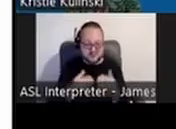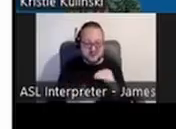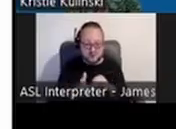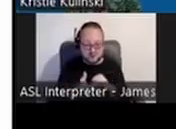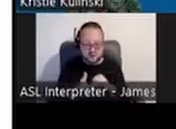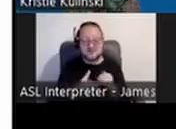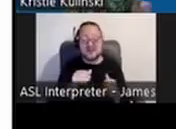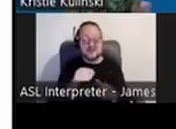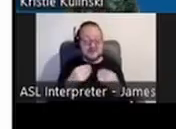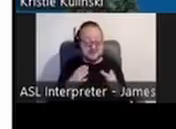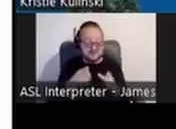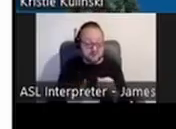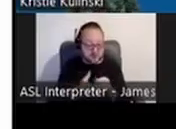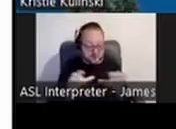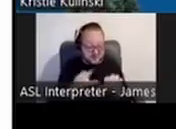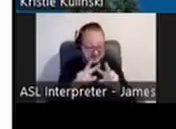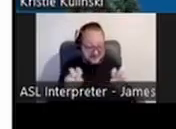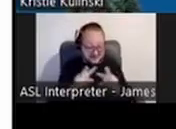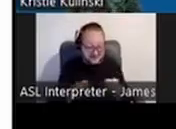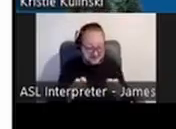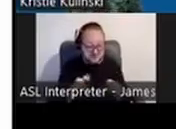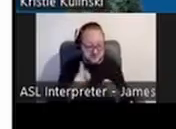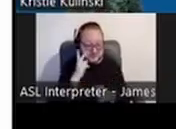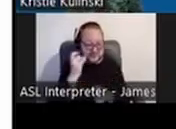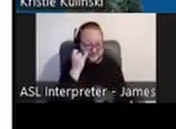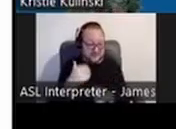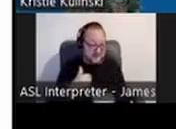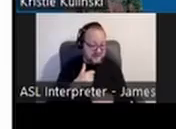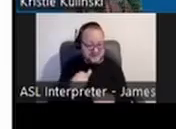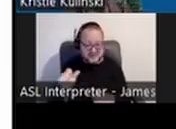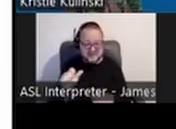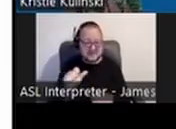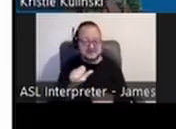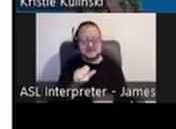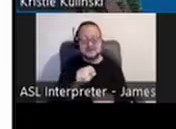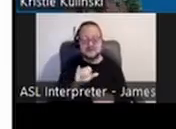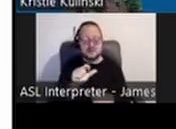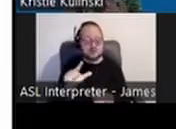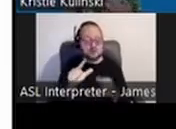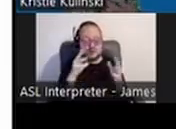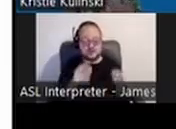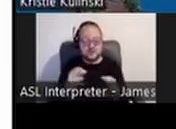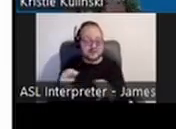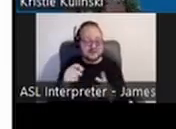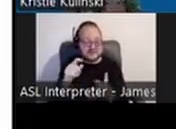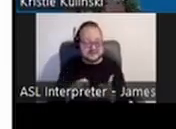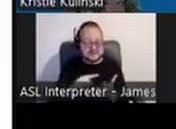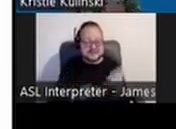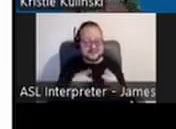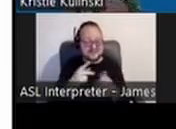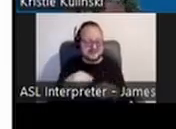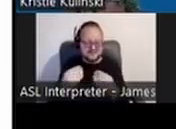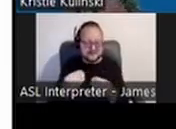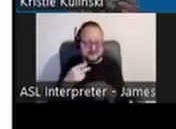conducts an assessment to see if they have any social determinant needs, any social needs. They do a caregiver assessment.